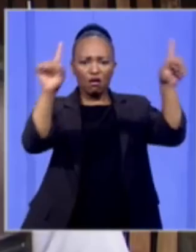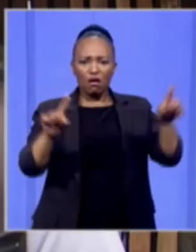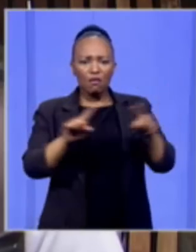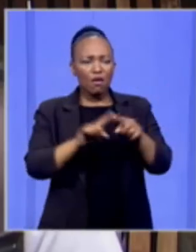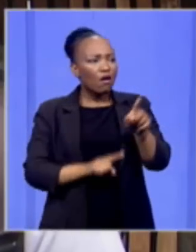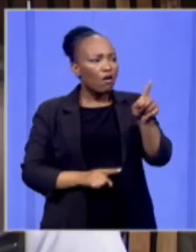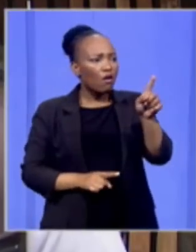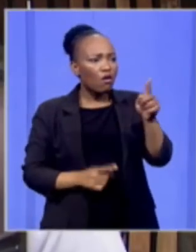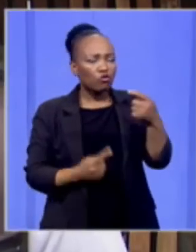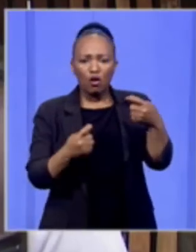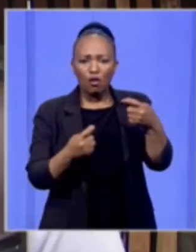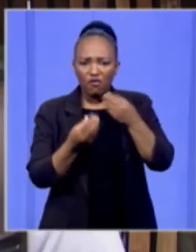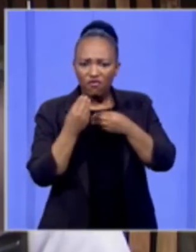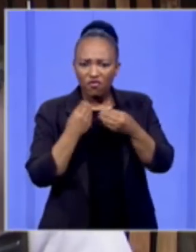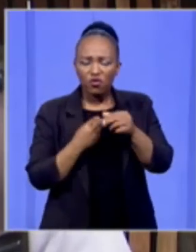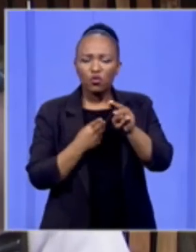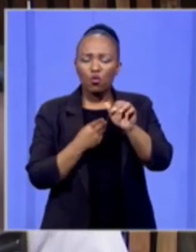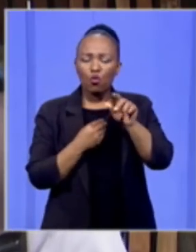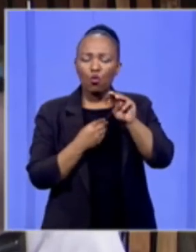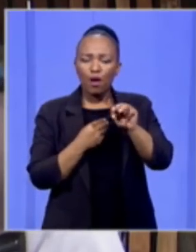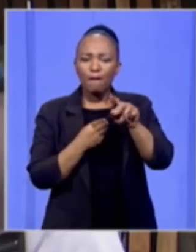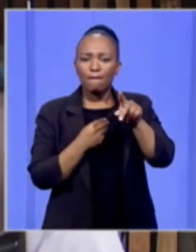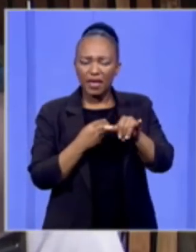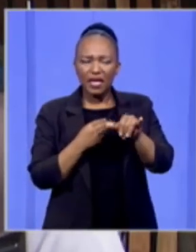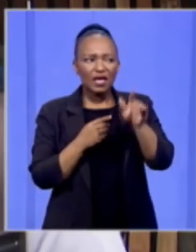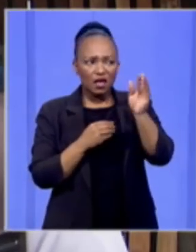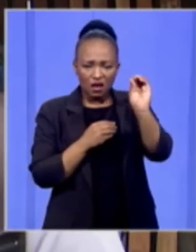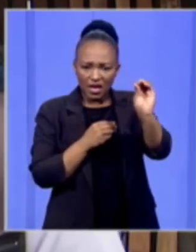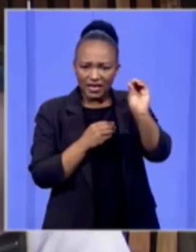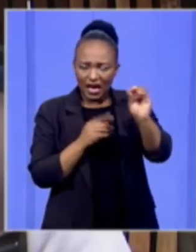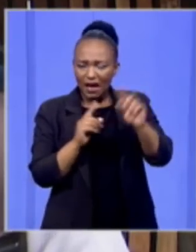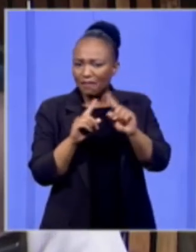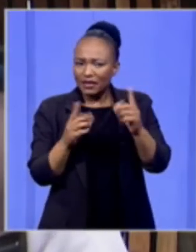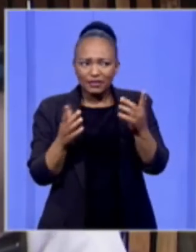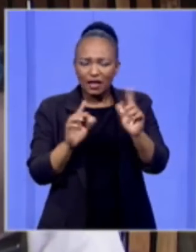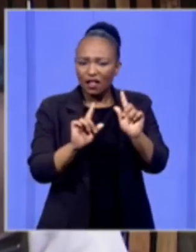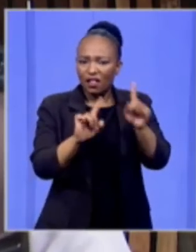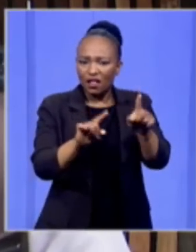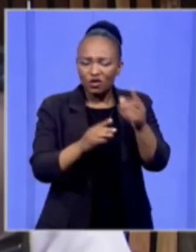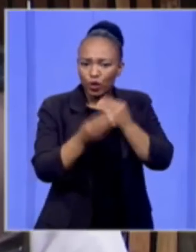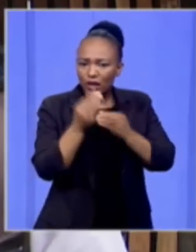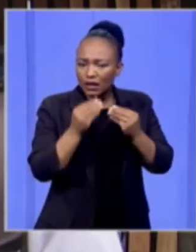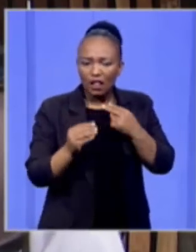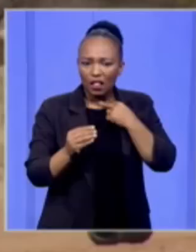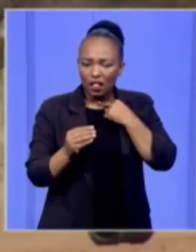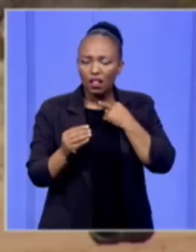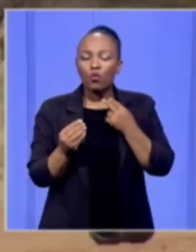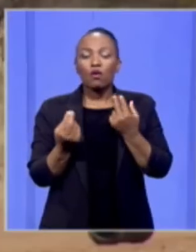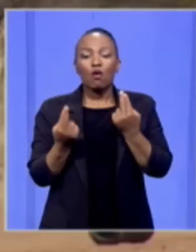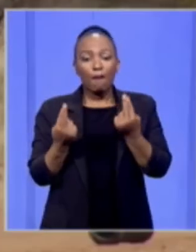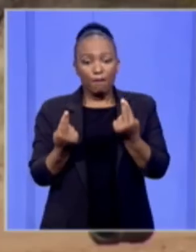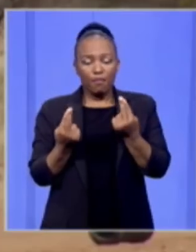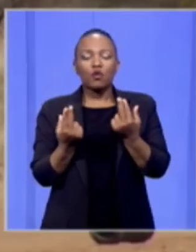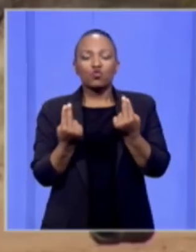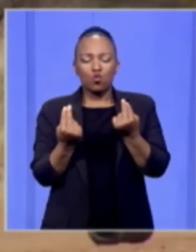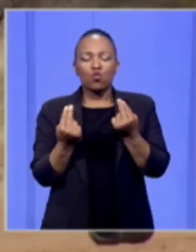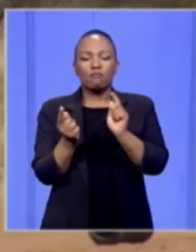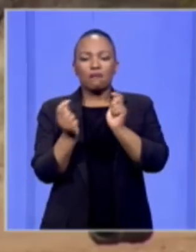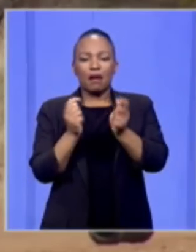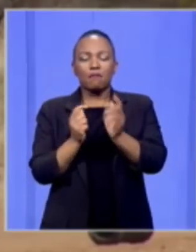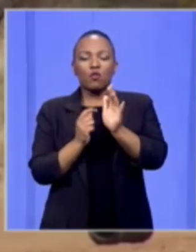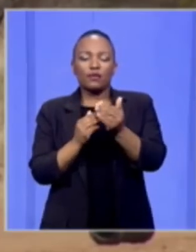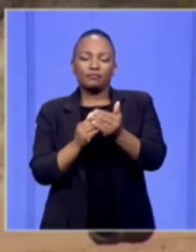Wimpy teng ka mme go le thata gore o ka tsena so re expect jalo gore re ka bona dituelo tse di botoka ka puso e ntšhwa. Bangwe ba solofela gore puso